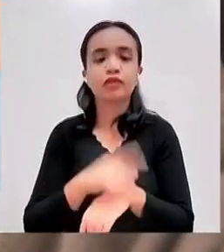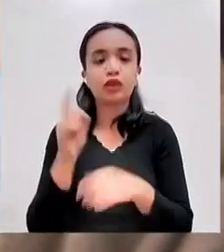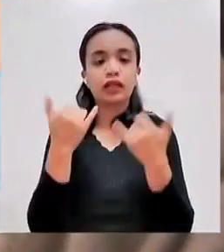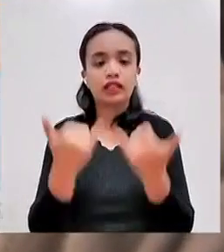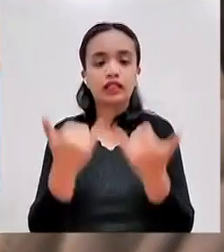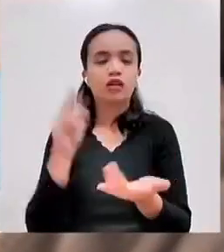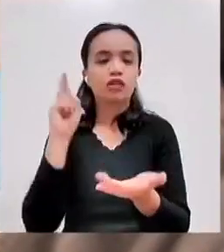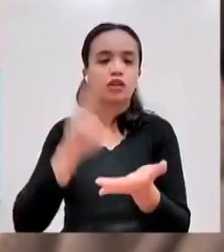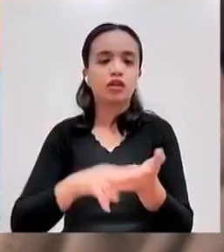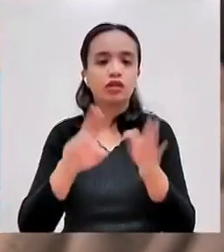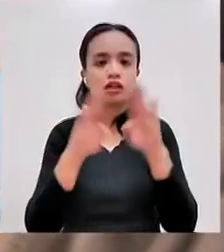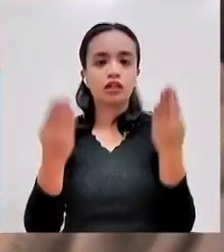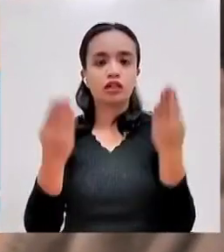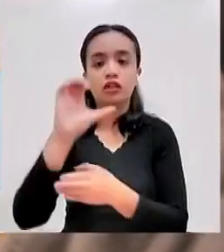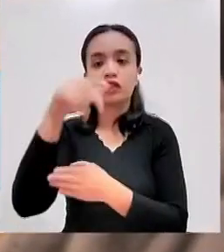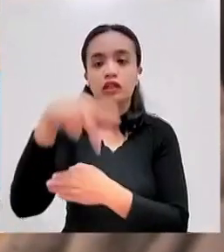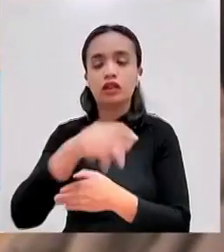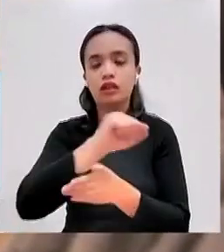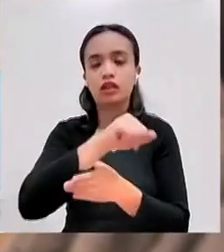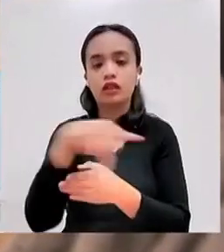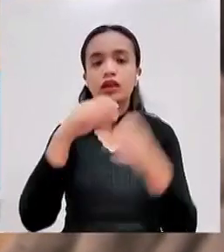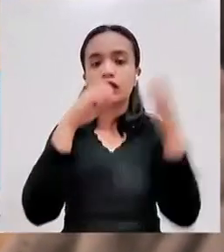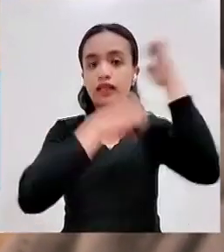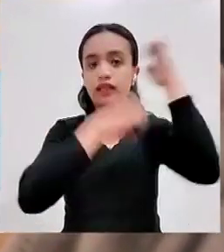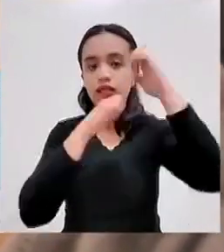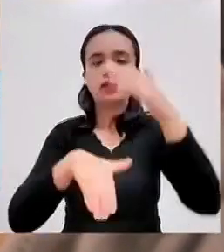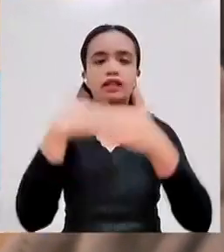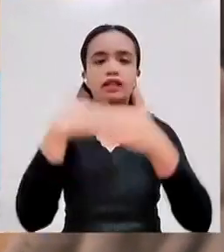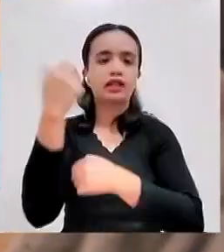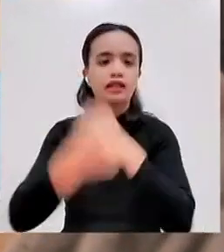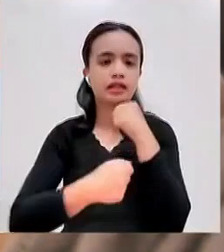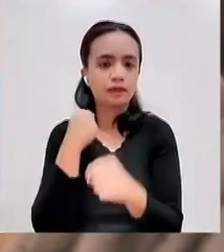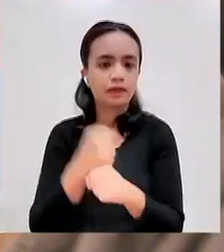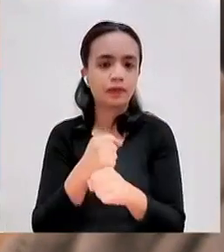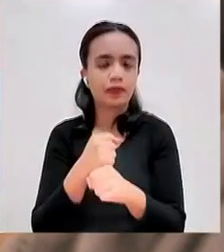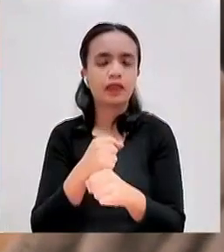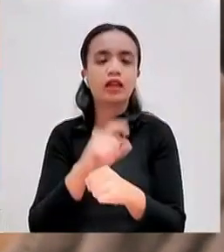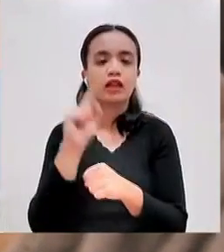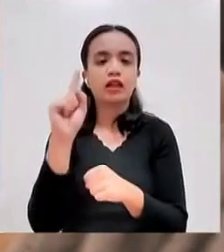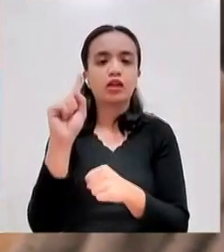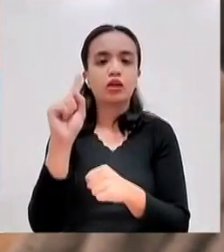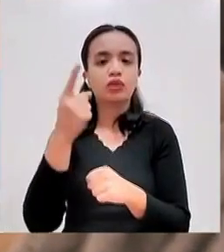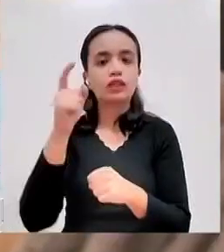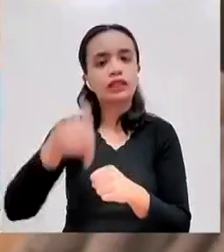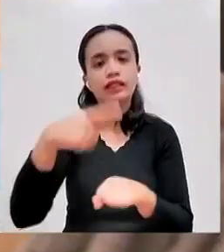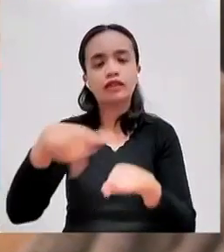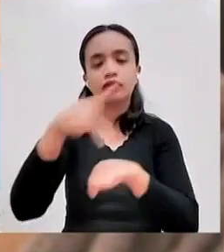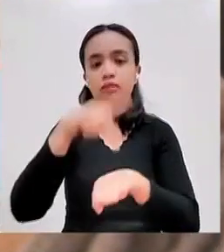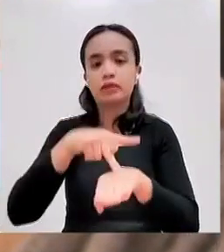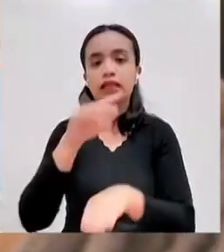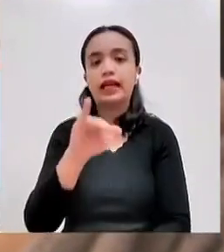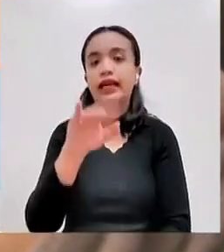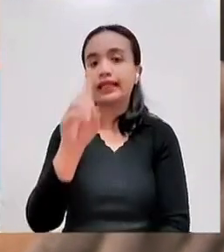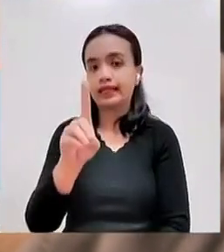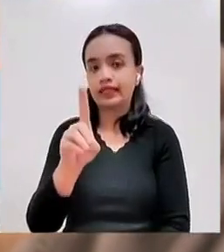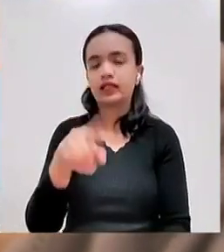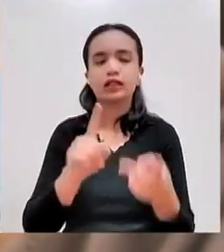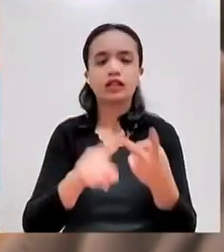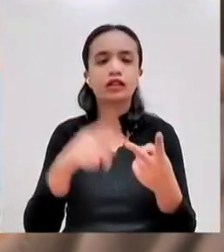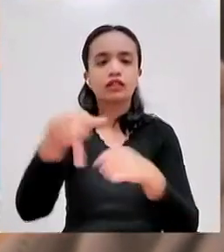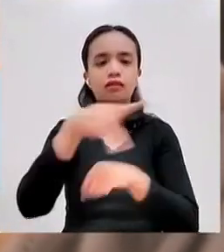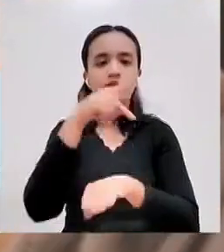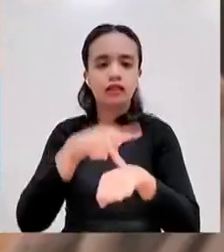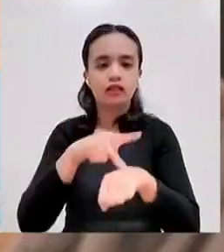mobile phone app is expected next year. Bettors will need to have a Philippine government-issued ID and a Philippine SIM